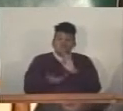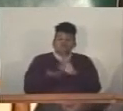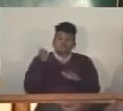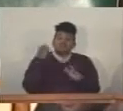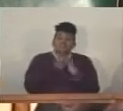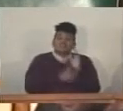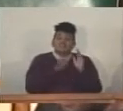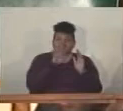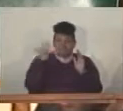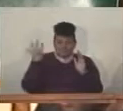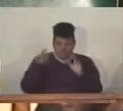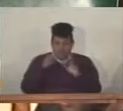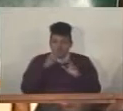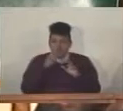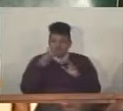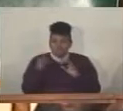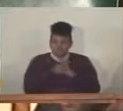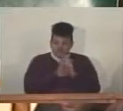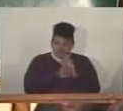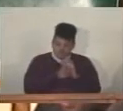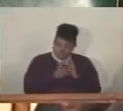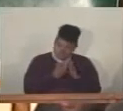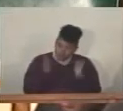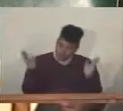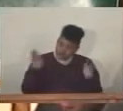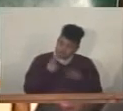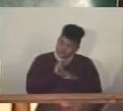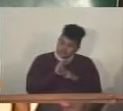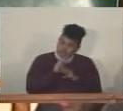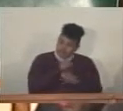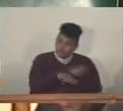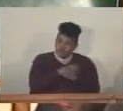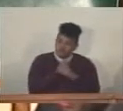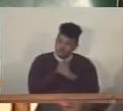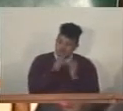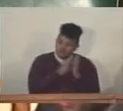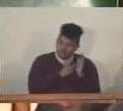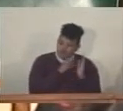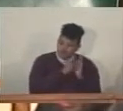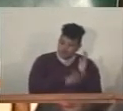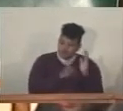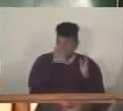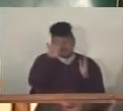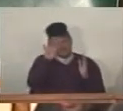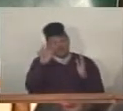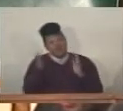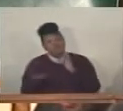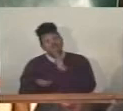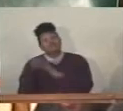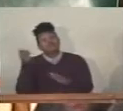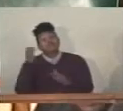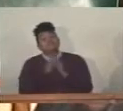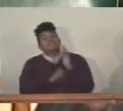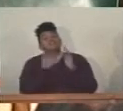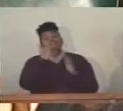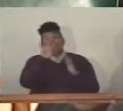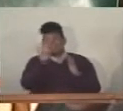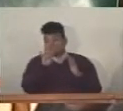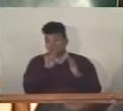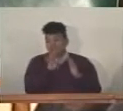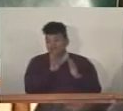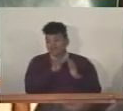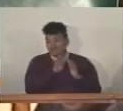clear how we can unclog the backlog, or in fact, slow down this